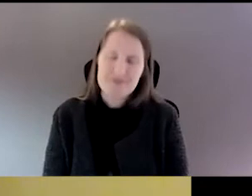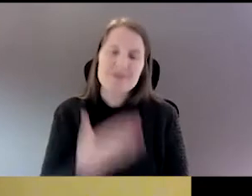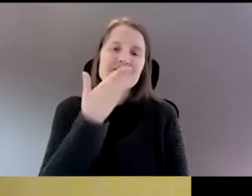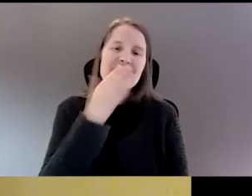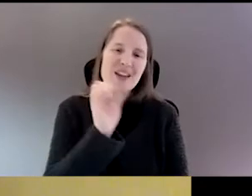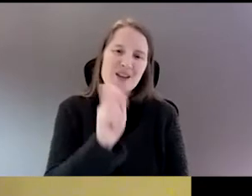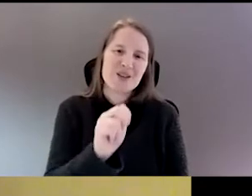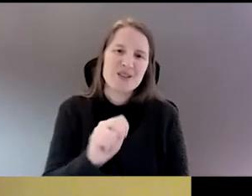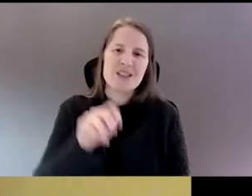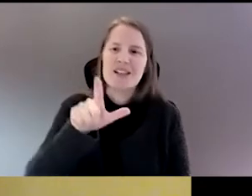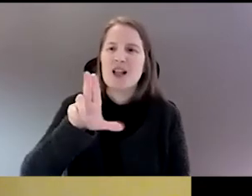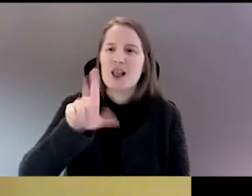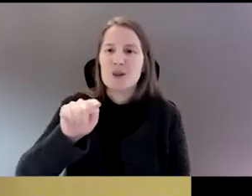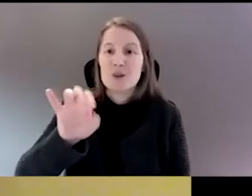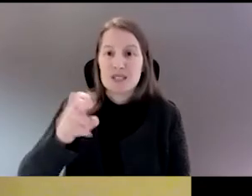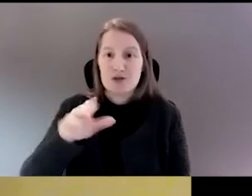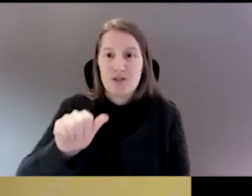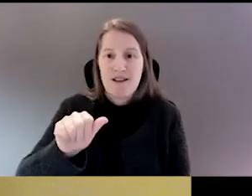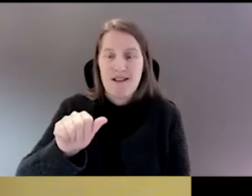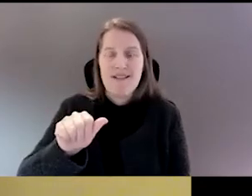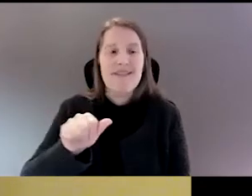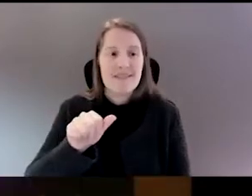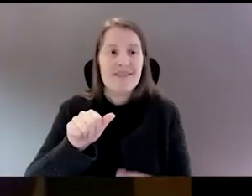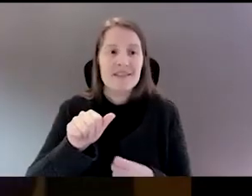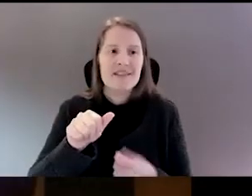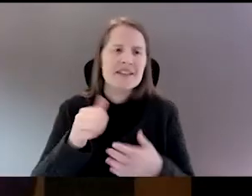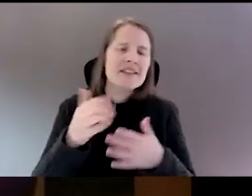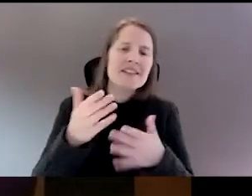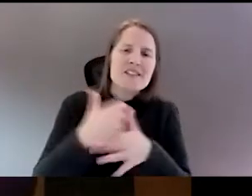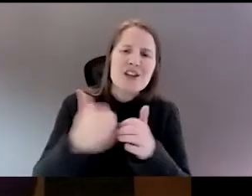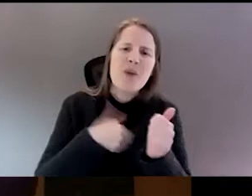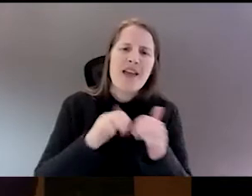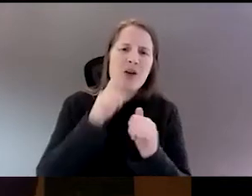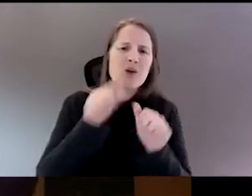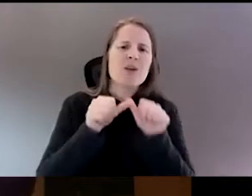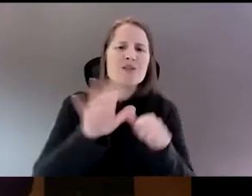Letitia, can you tell us how you will continue your equity work in the next 10 years?